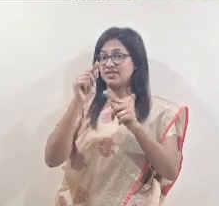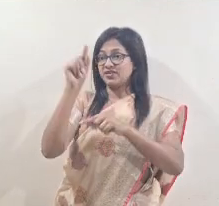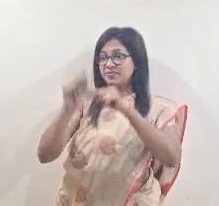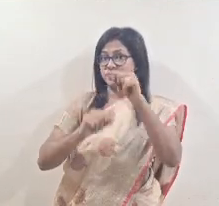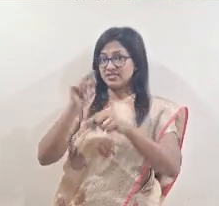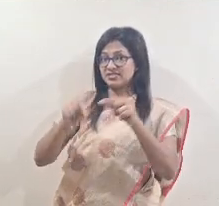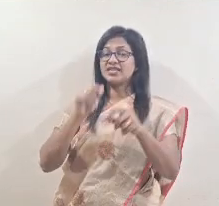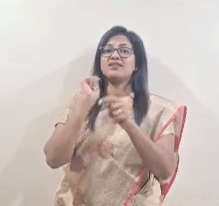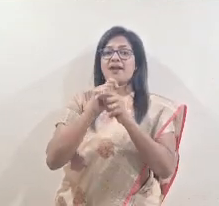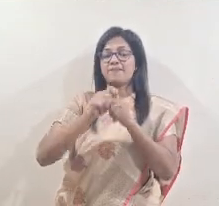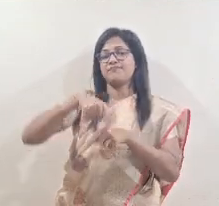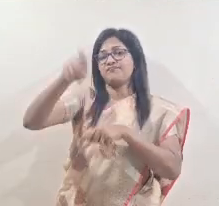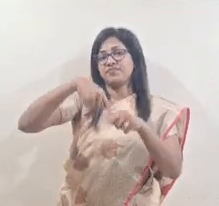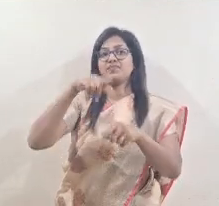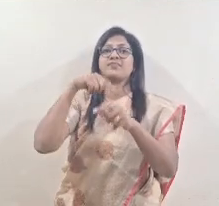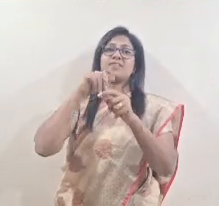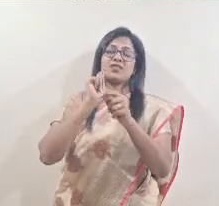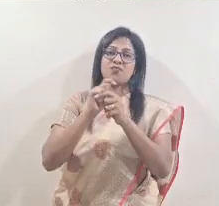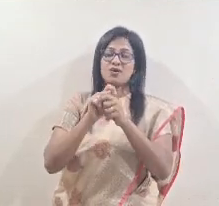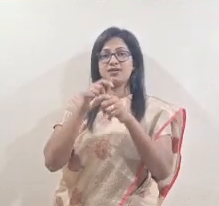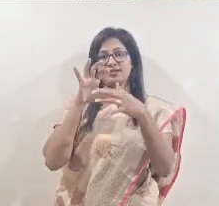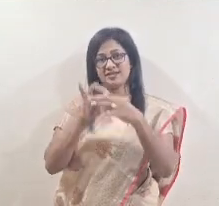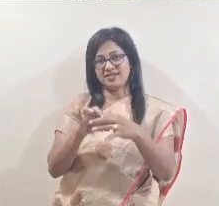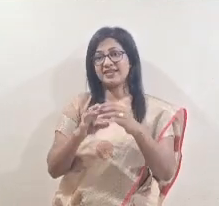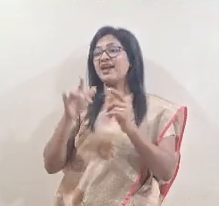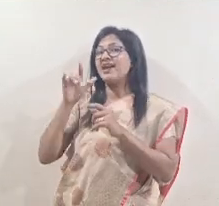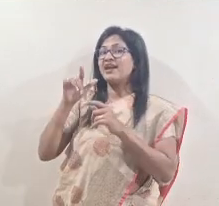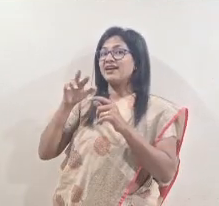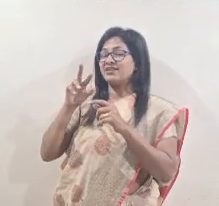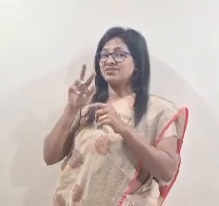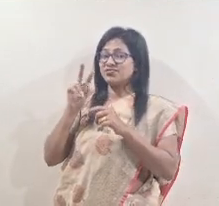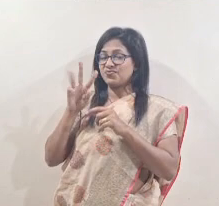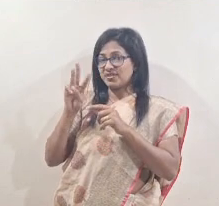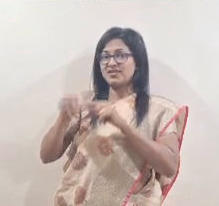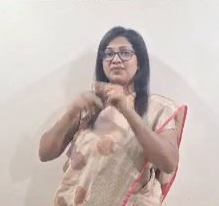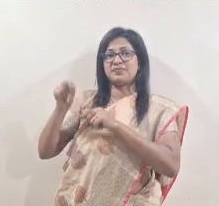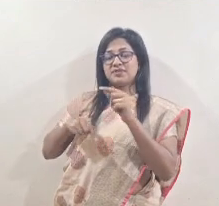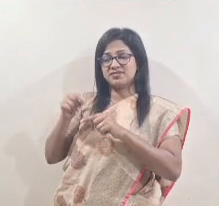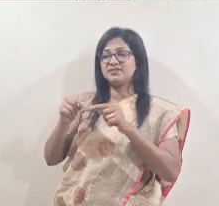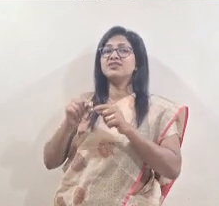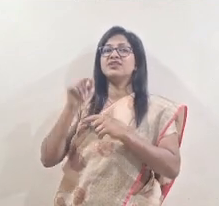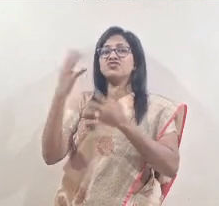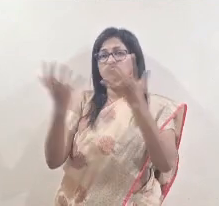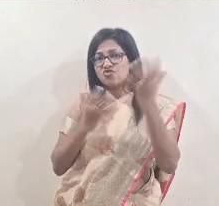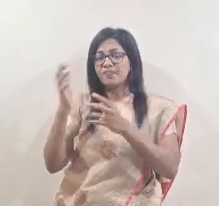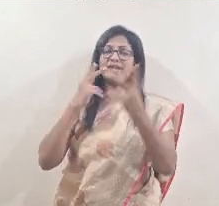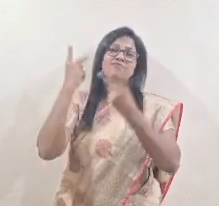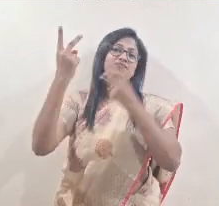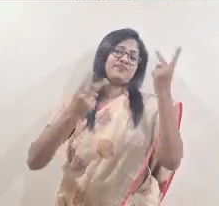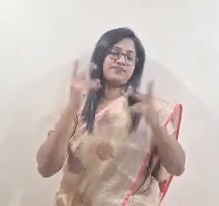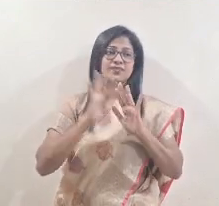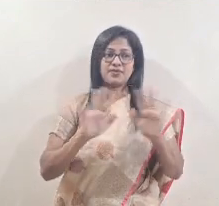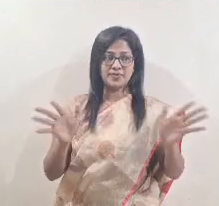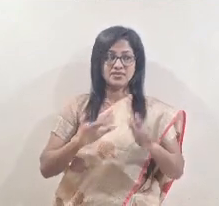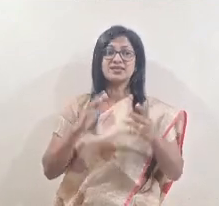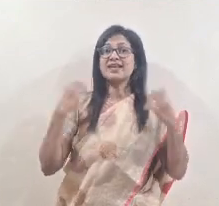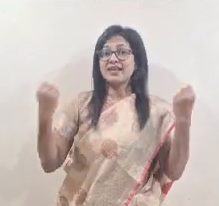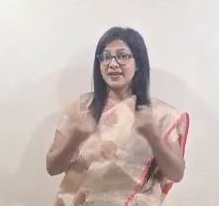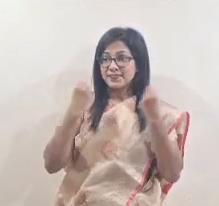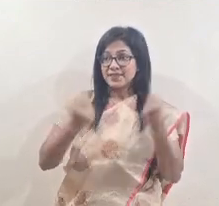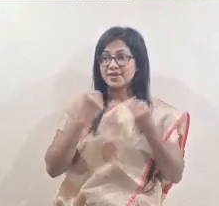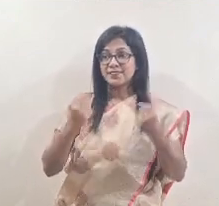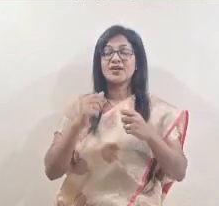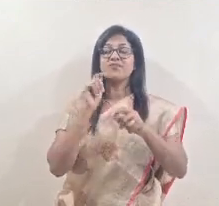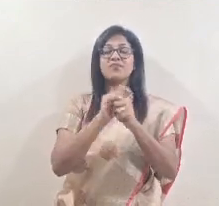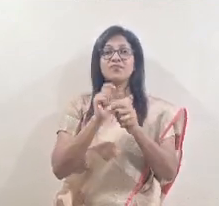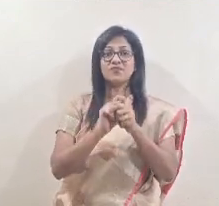that are traveling for work, and 23 people that are localized, that are traveling for shopping or sightseeing. And the occupation of the people that are traveling